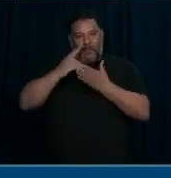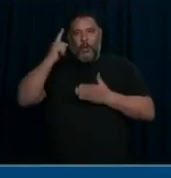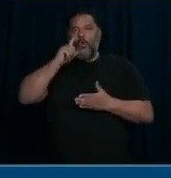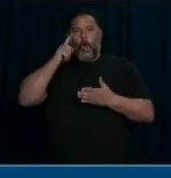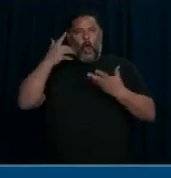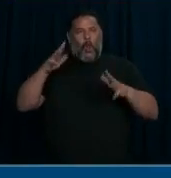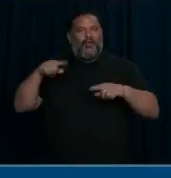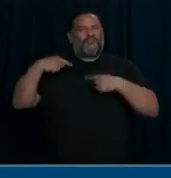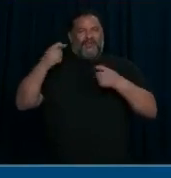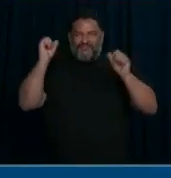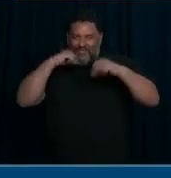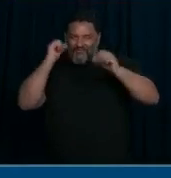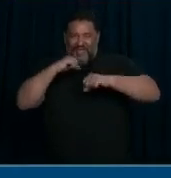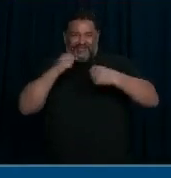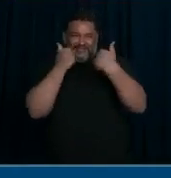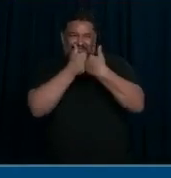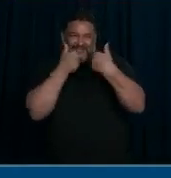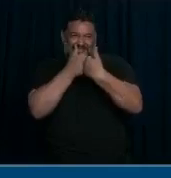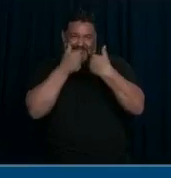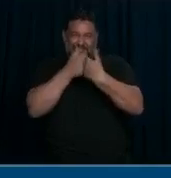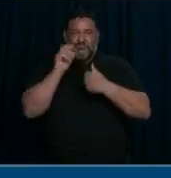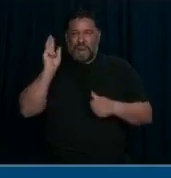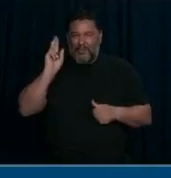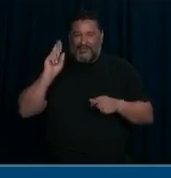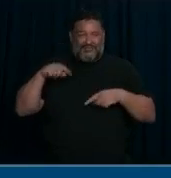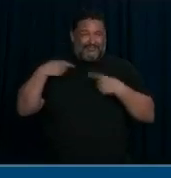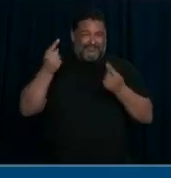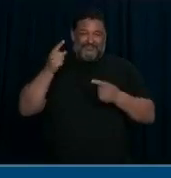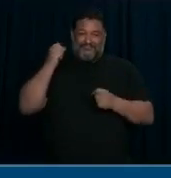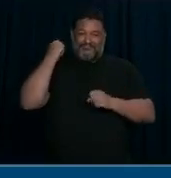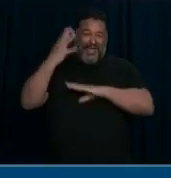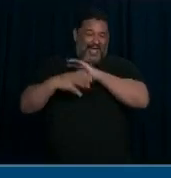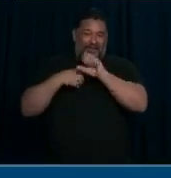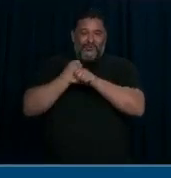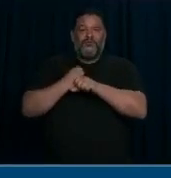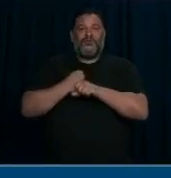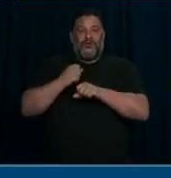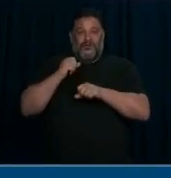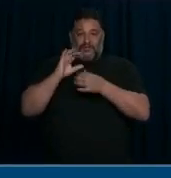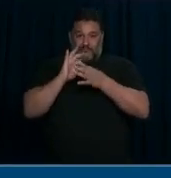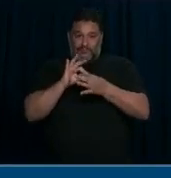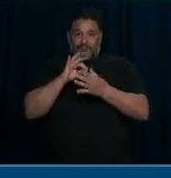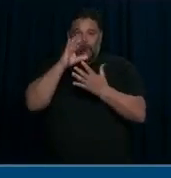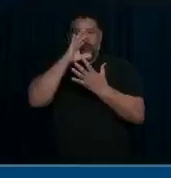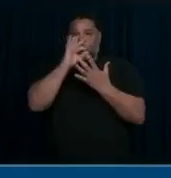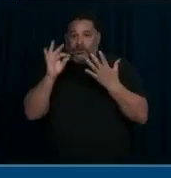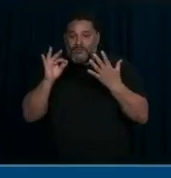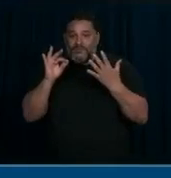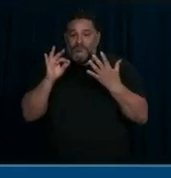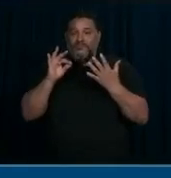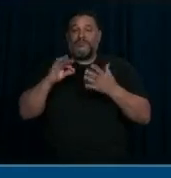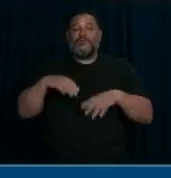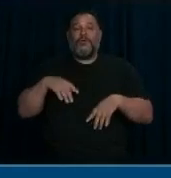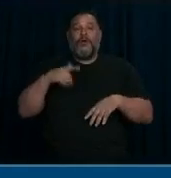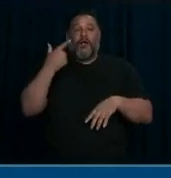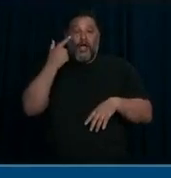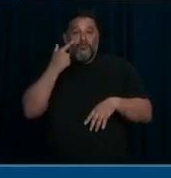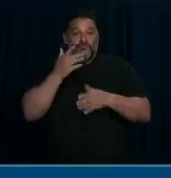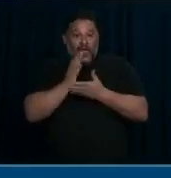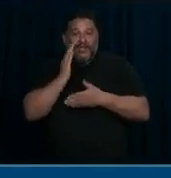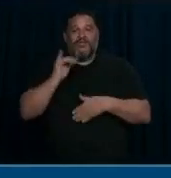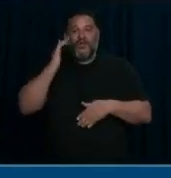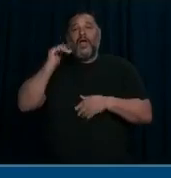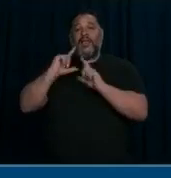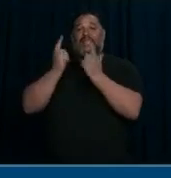been taking on the Republicans for decades when it comes to choice, taking on them when it comes to gun rights. It's why groups like the League of